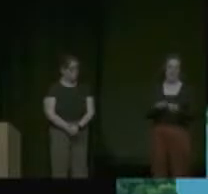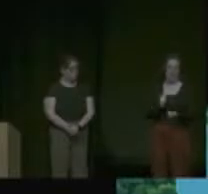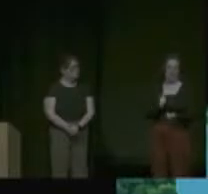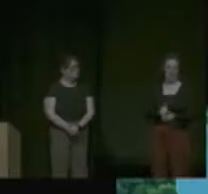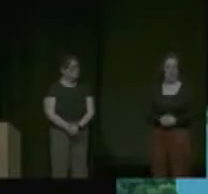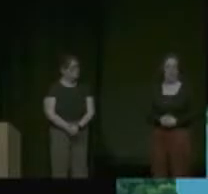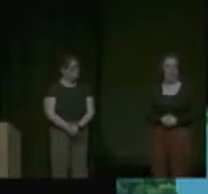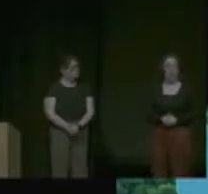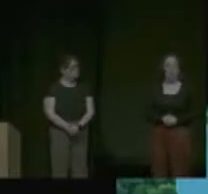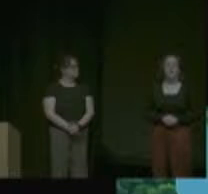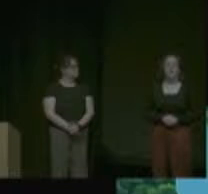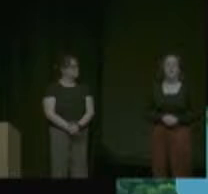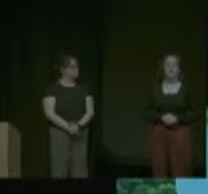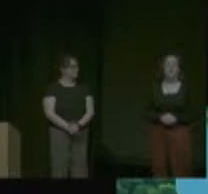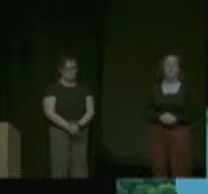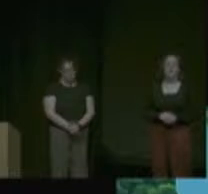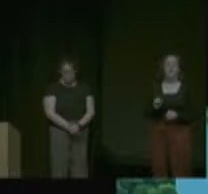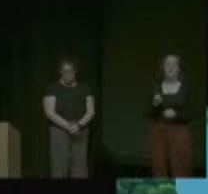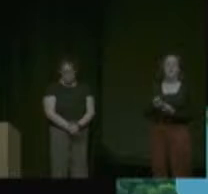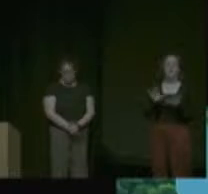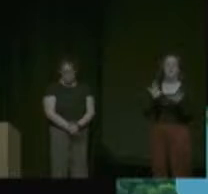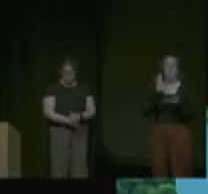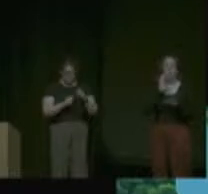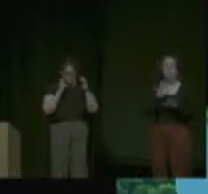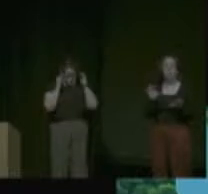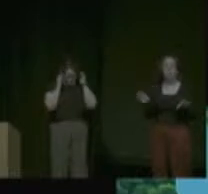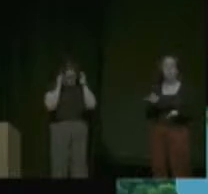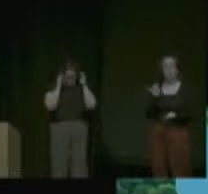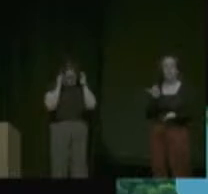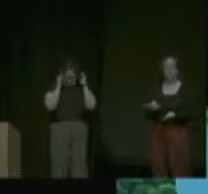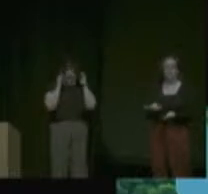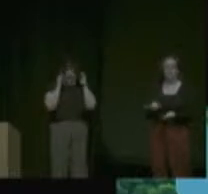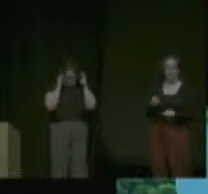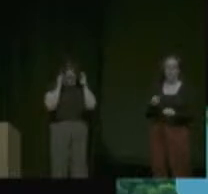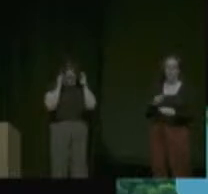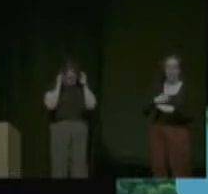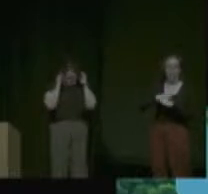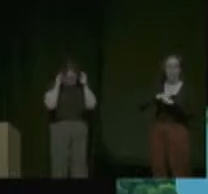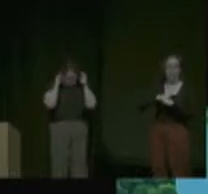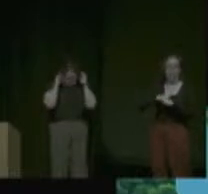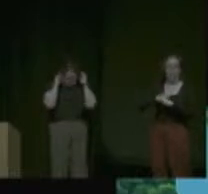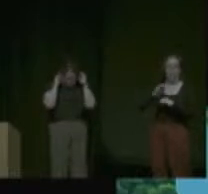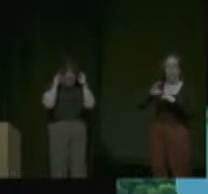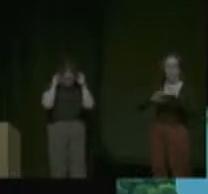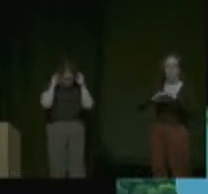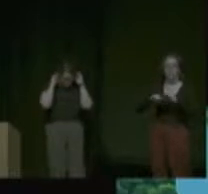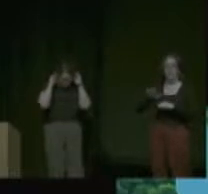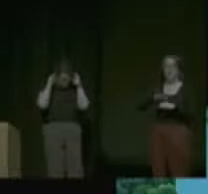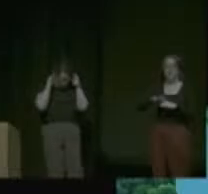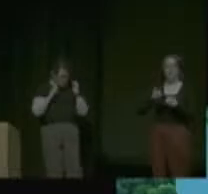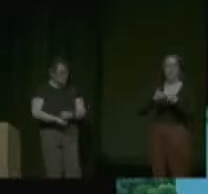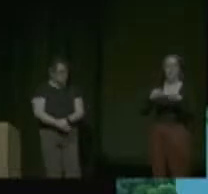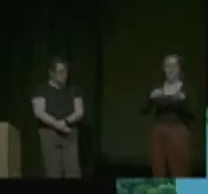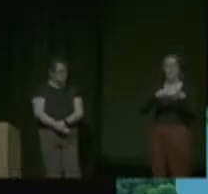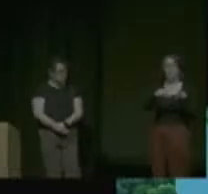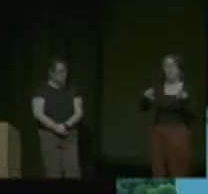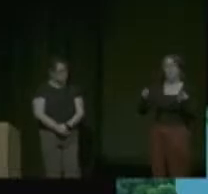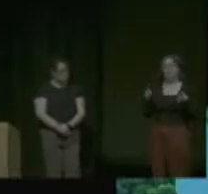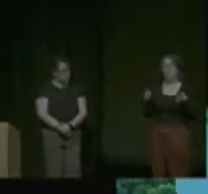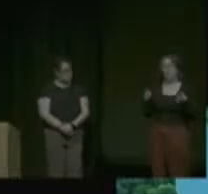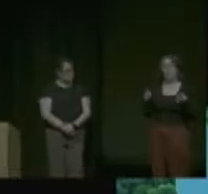So we're going to be doing that with protection of the construction zone with construction fencing along the